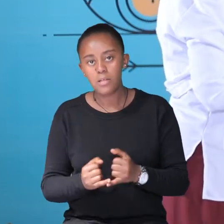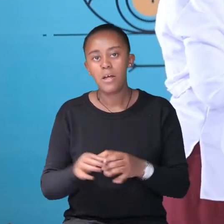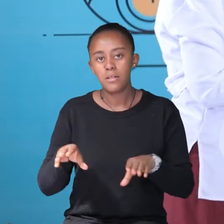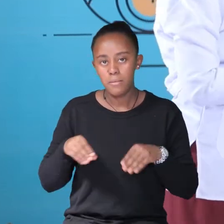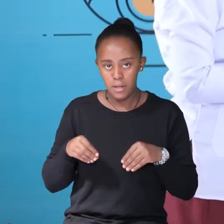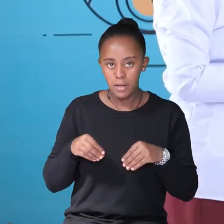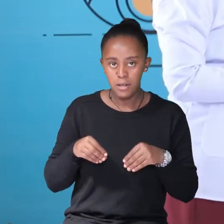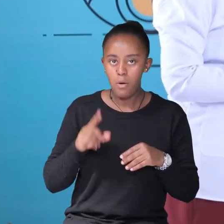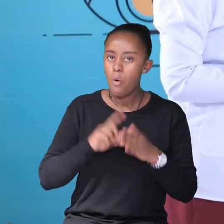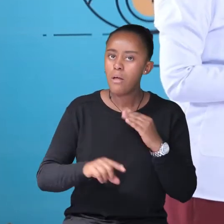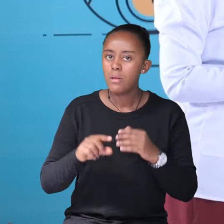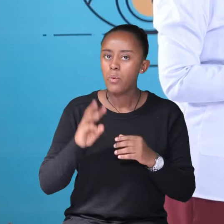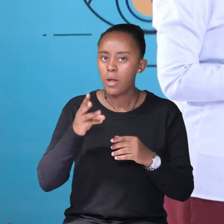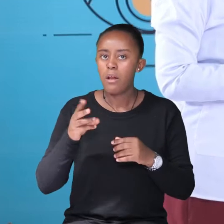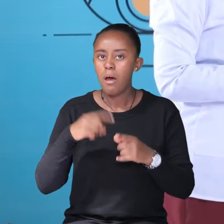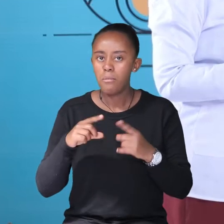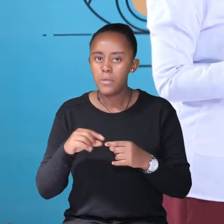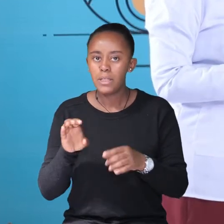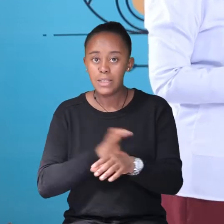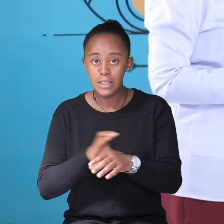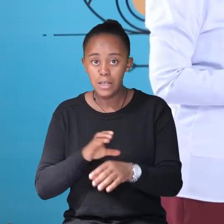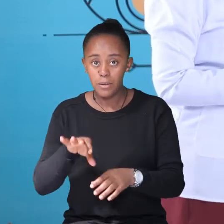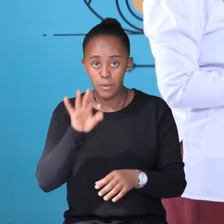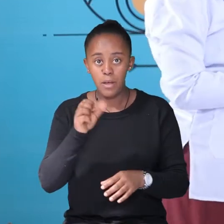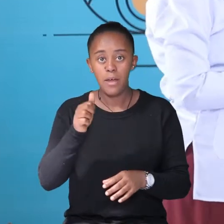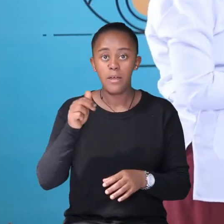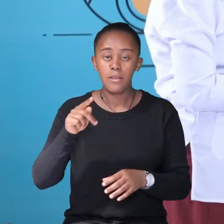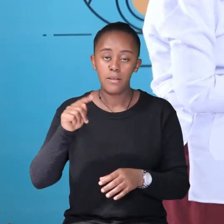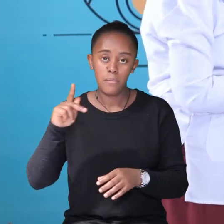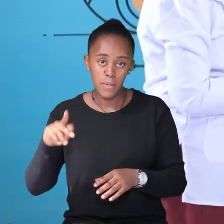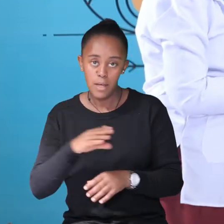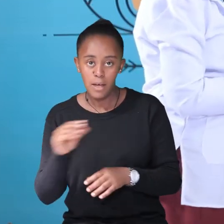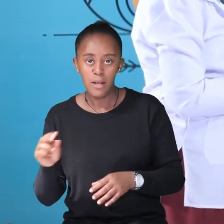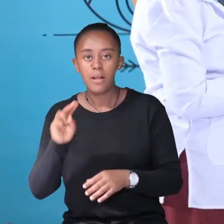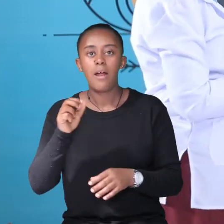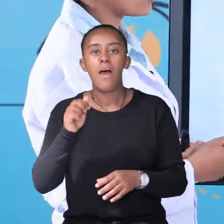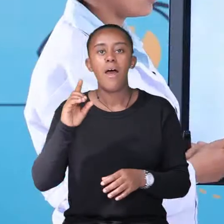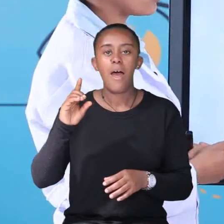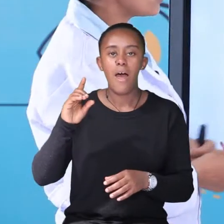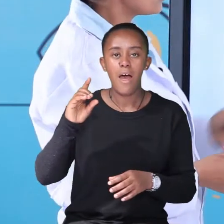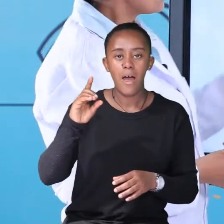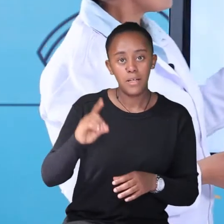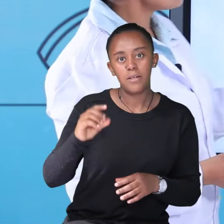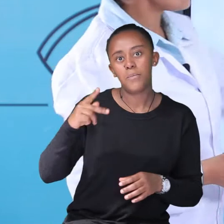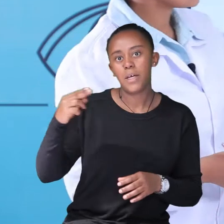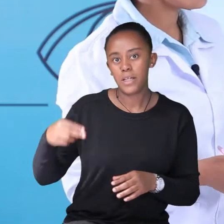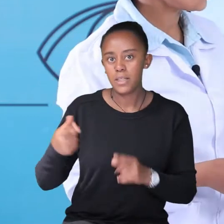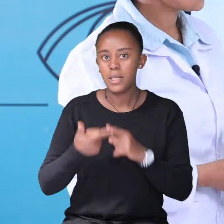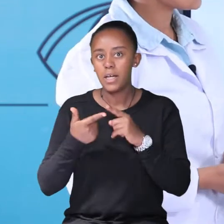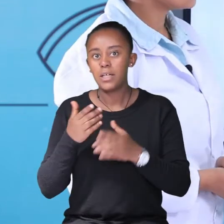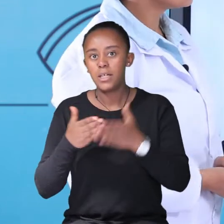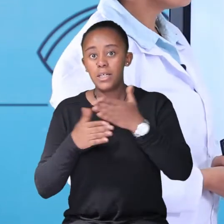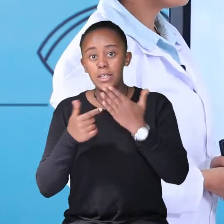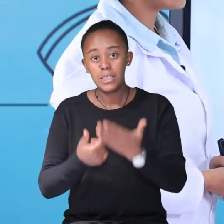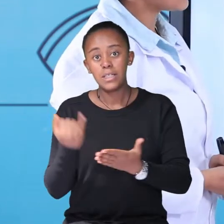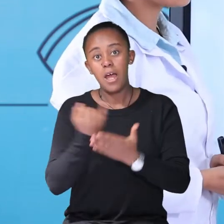acceptor, what will happen? The cell will gain ATP and NADPH for the second stage. This diagram